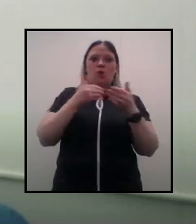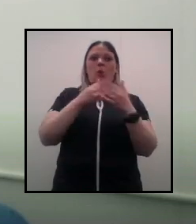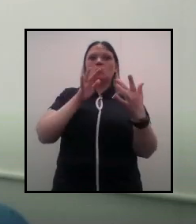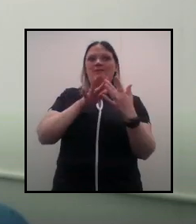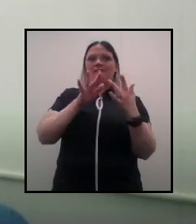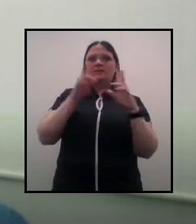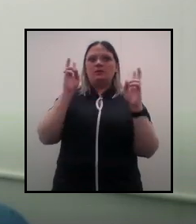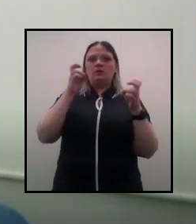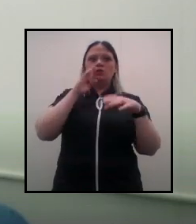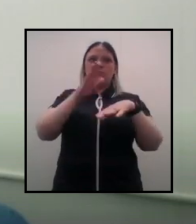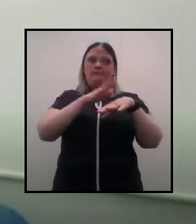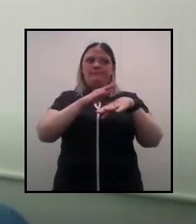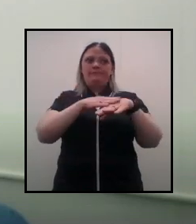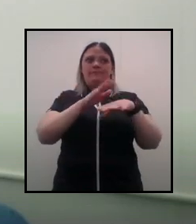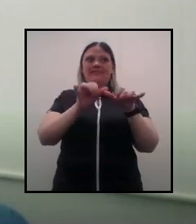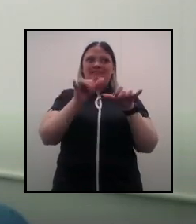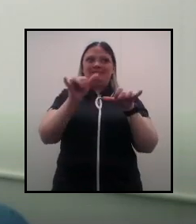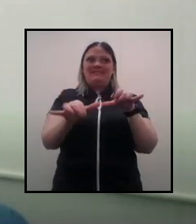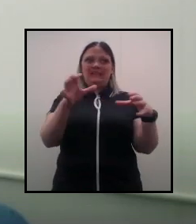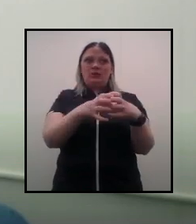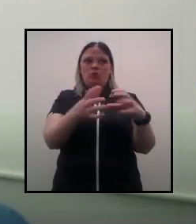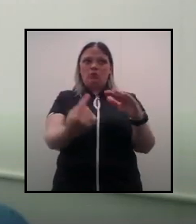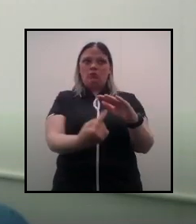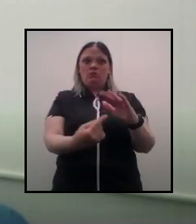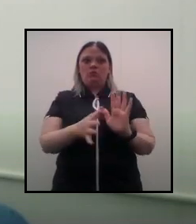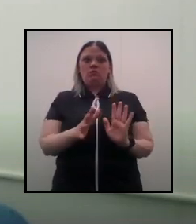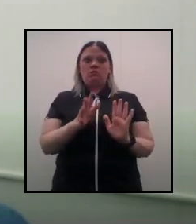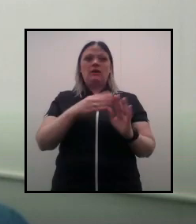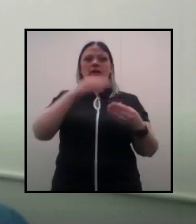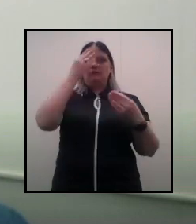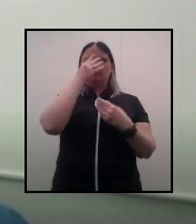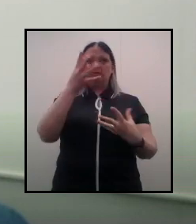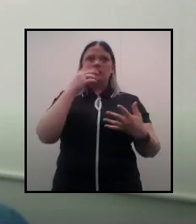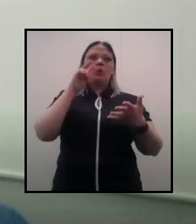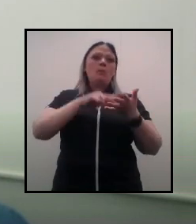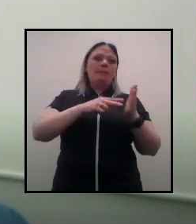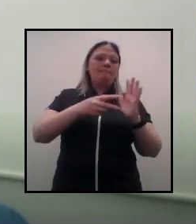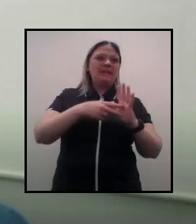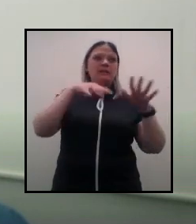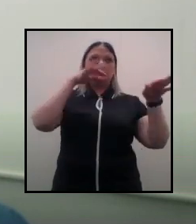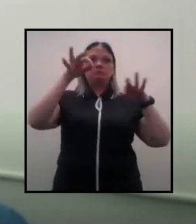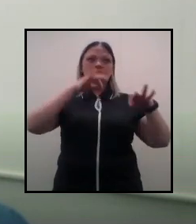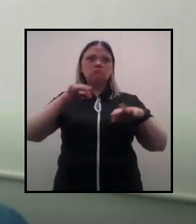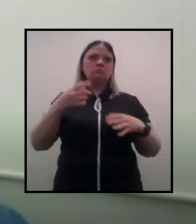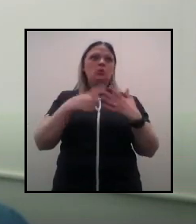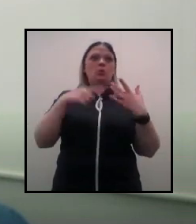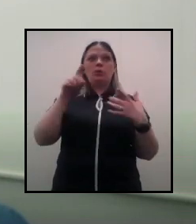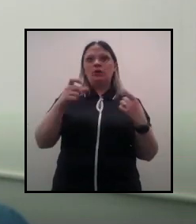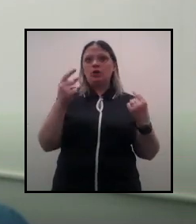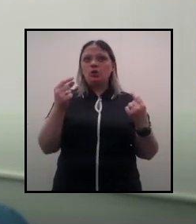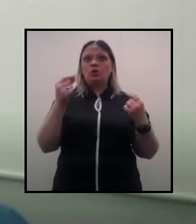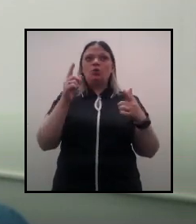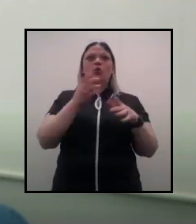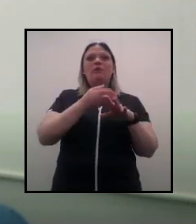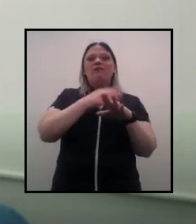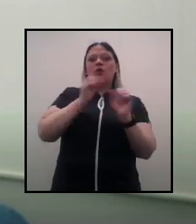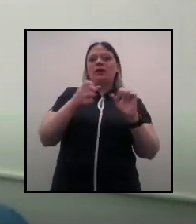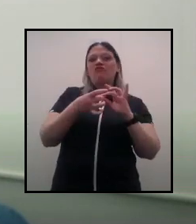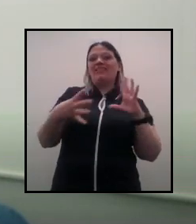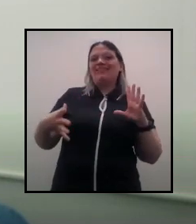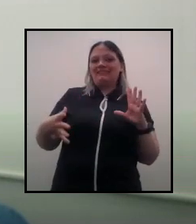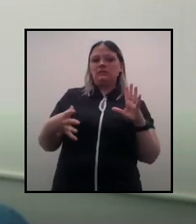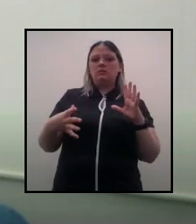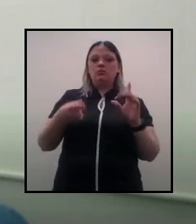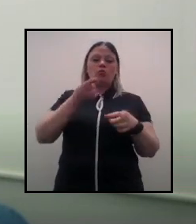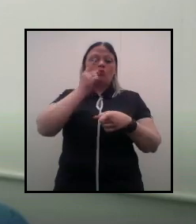to remain in quarantine and advise them, what that means and what they need to do to be released from quarantine. So you're right,